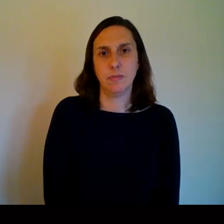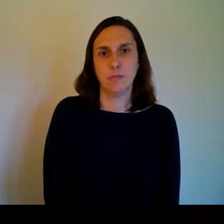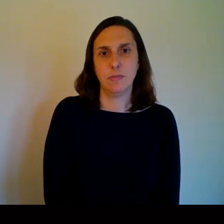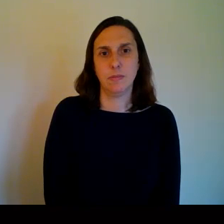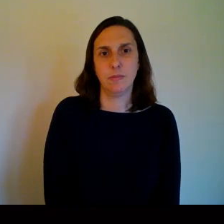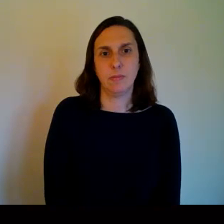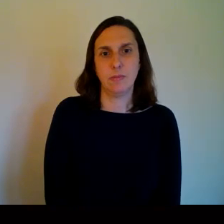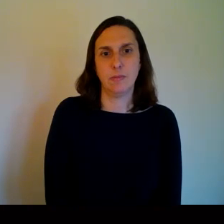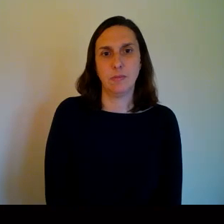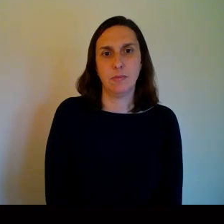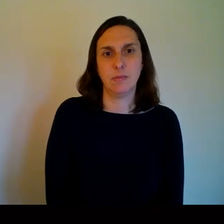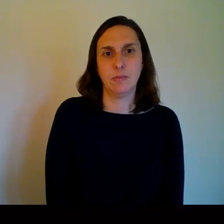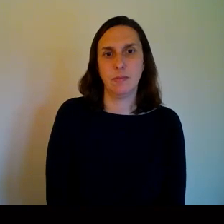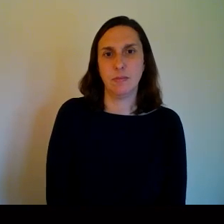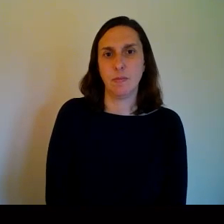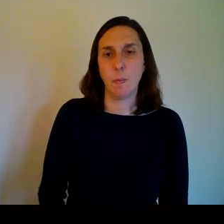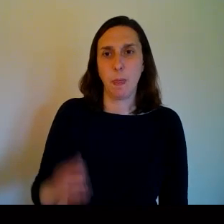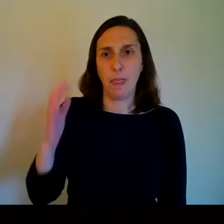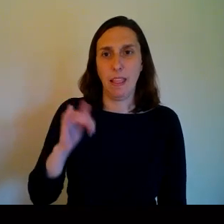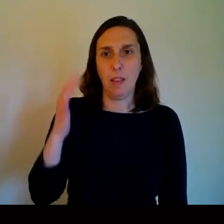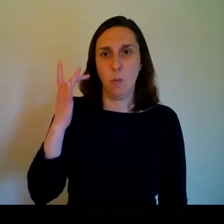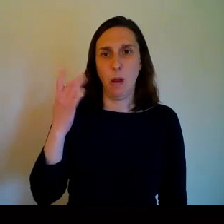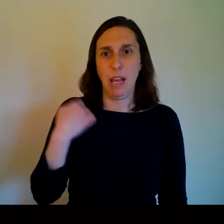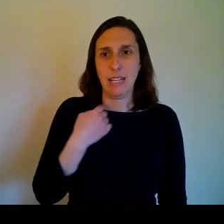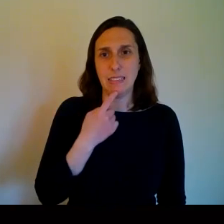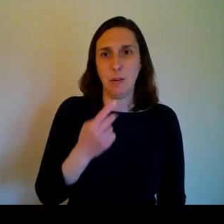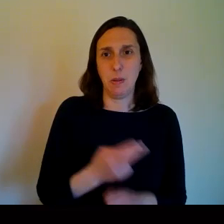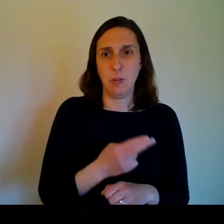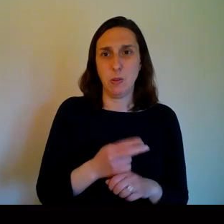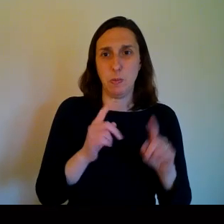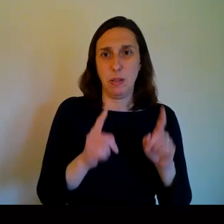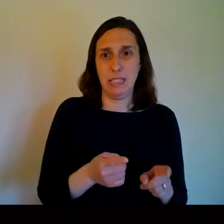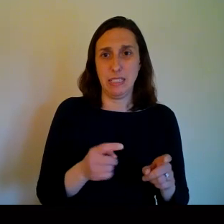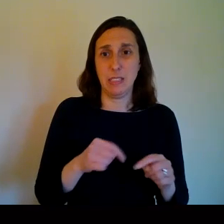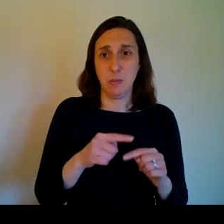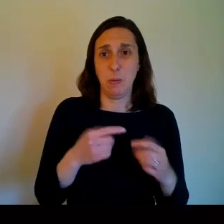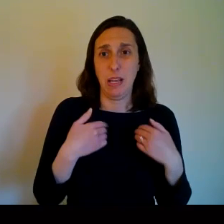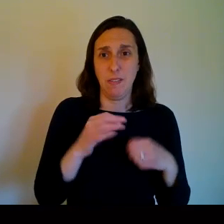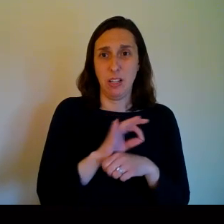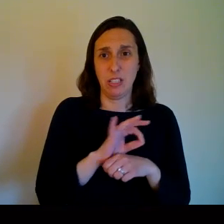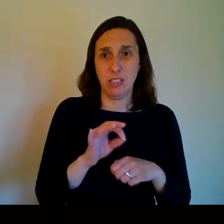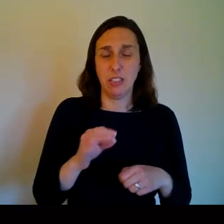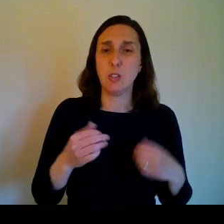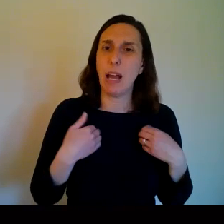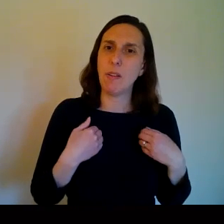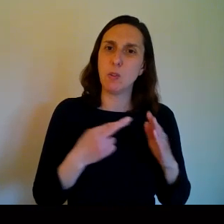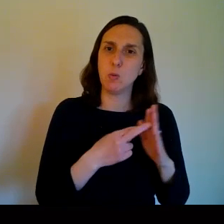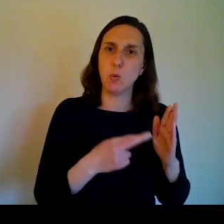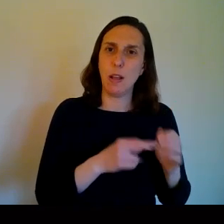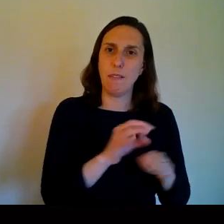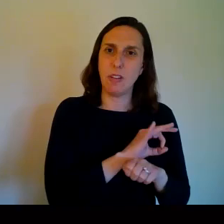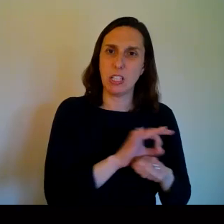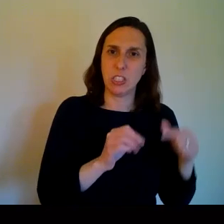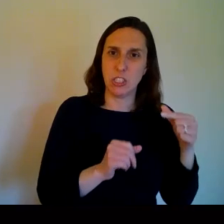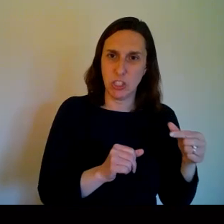It's kind of why I said we use parentheses when we do functions. So I've taken the rule of function g, and